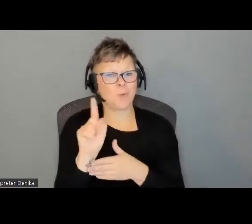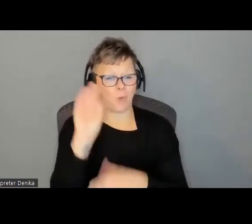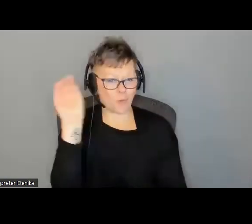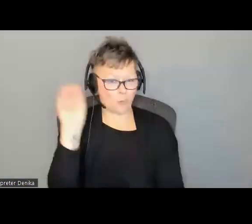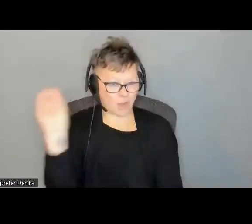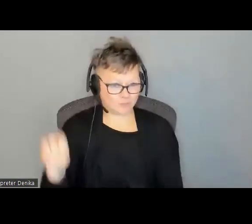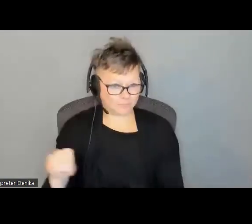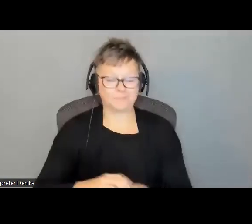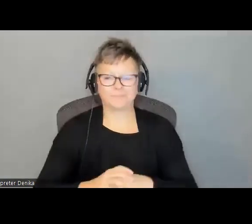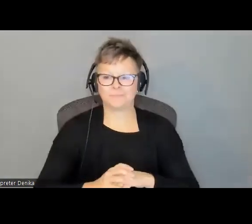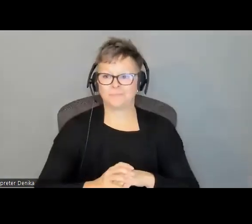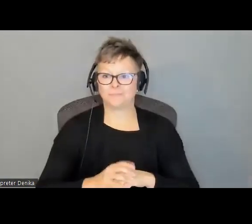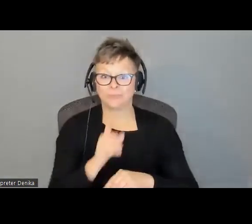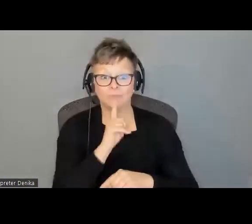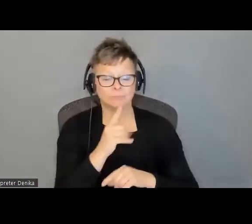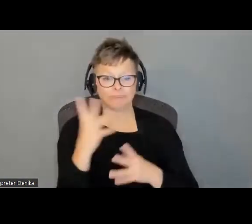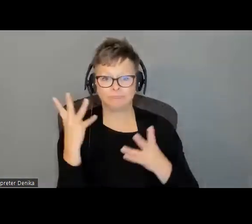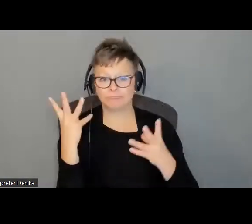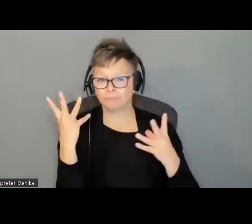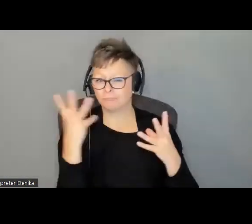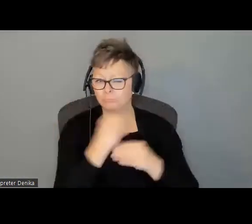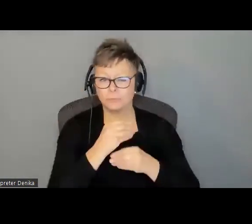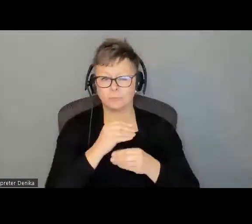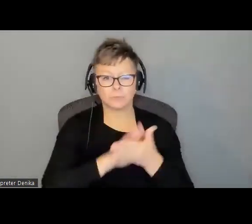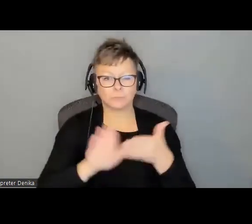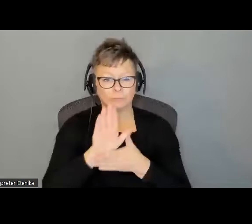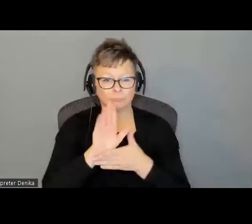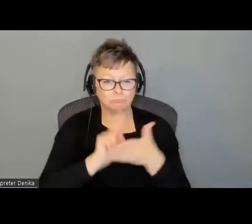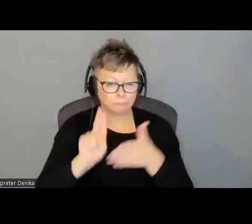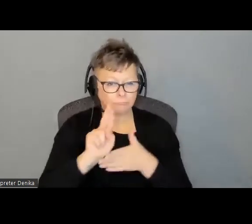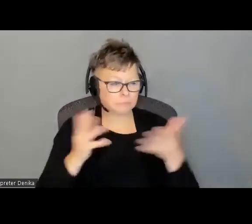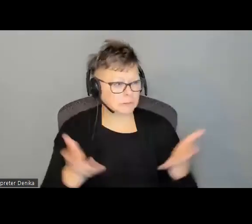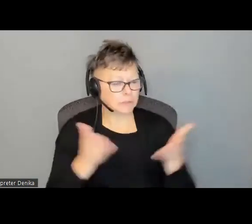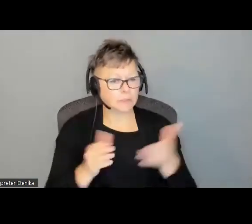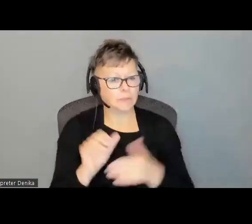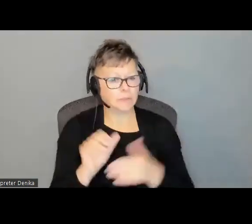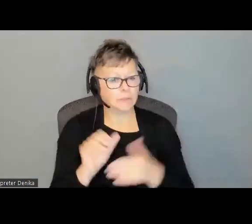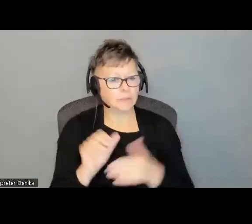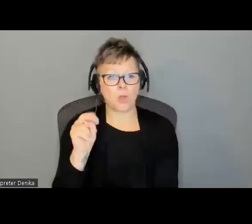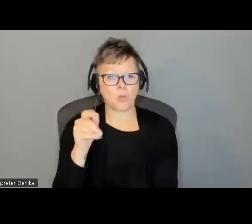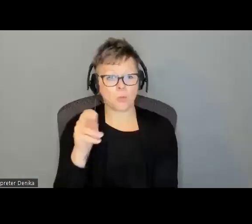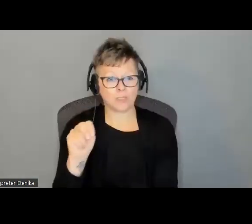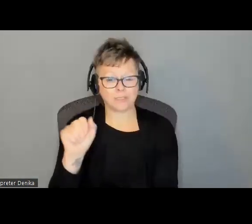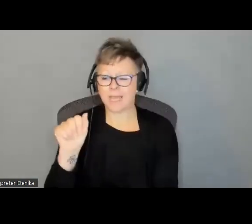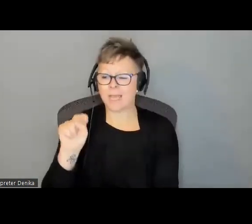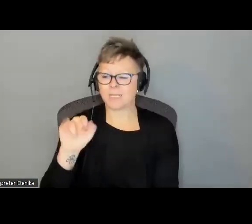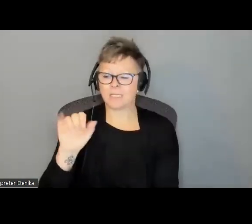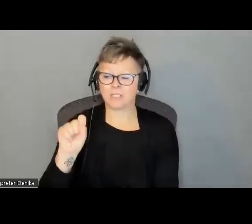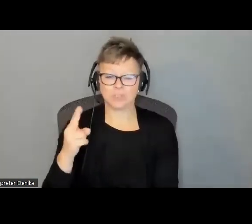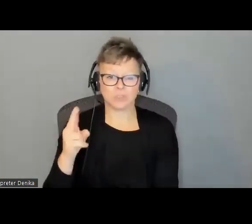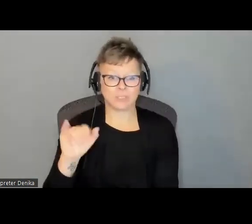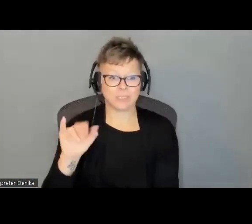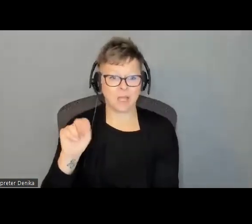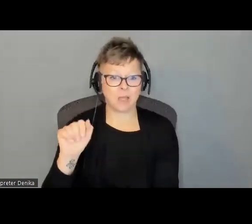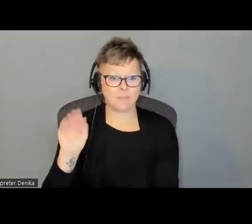a really beautiful campus that is situated on the land of the Algonquin and Anishinaabe peoples, unceded